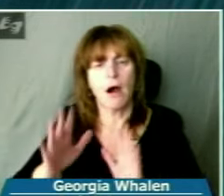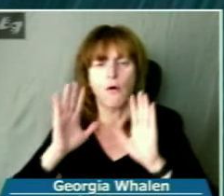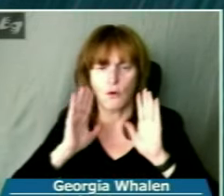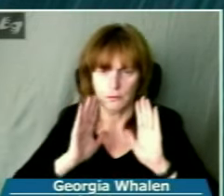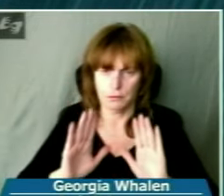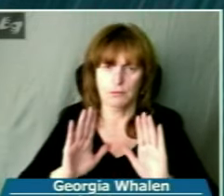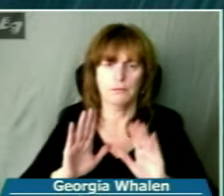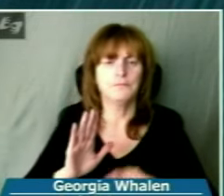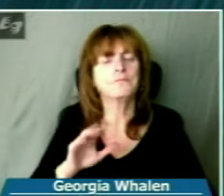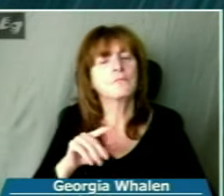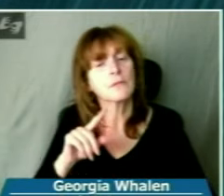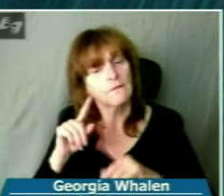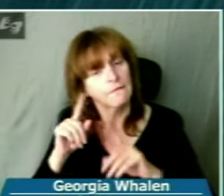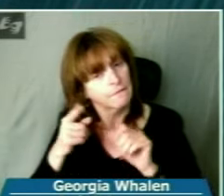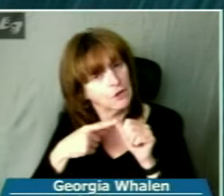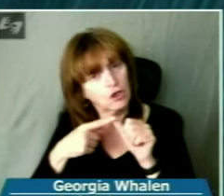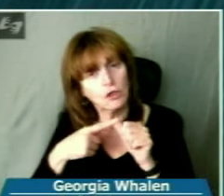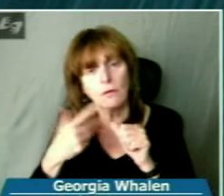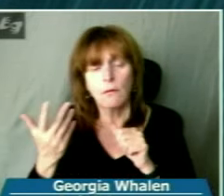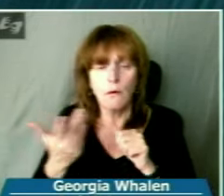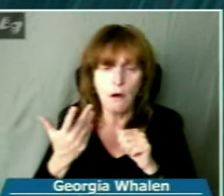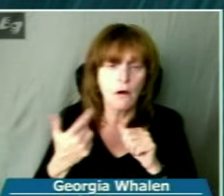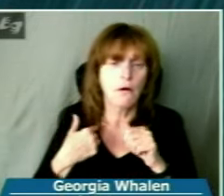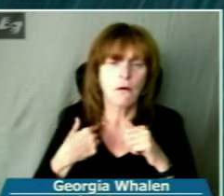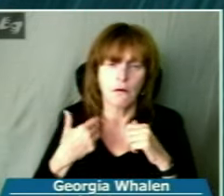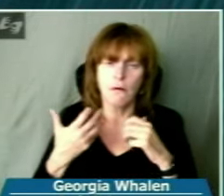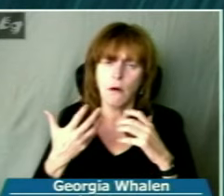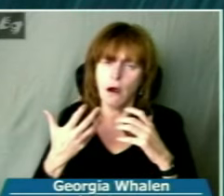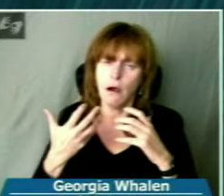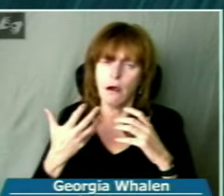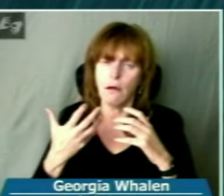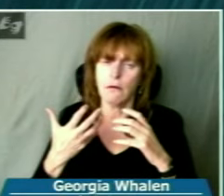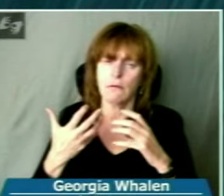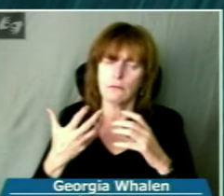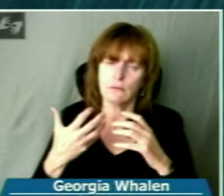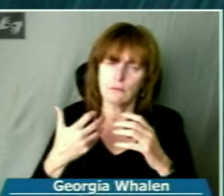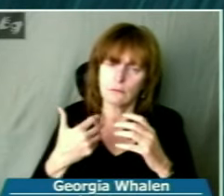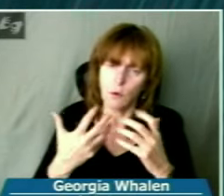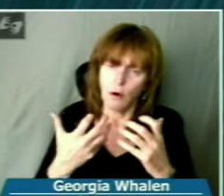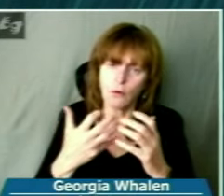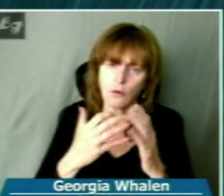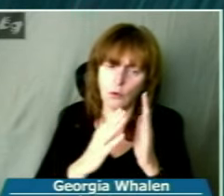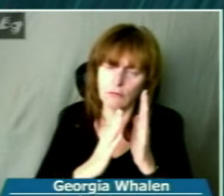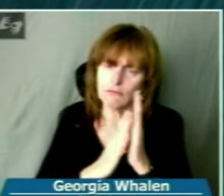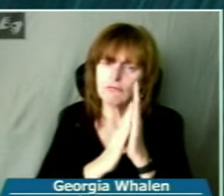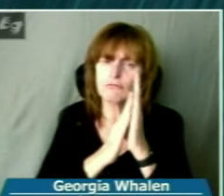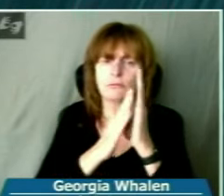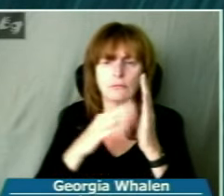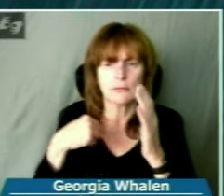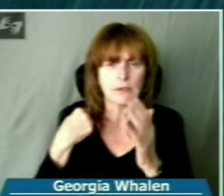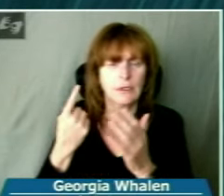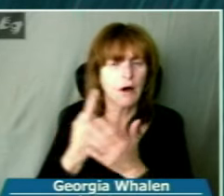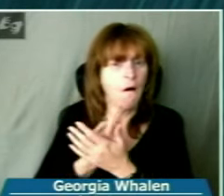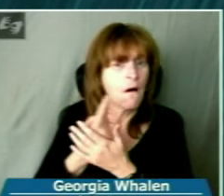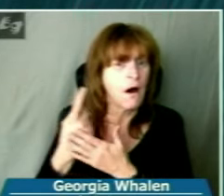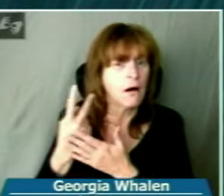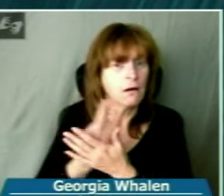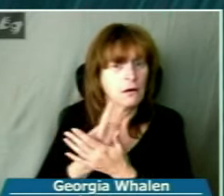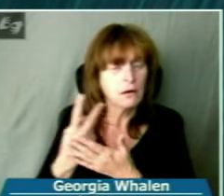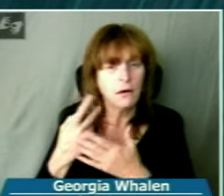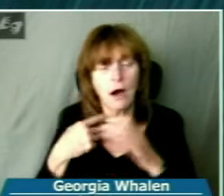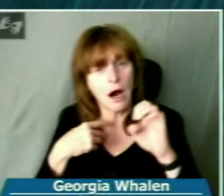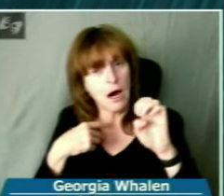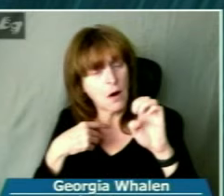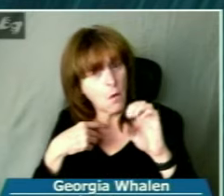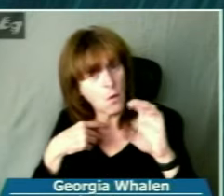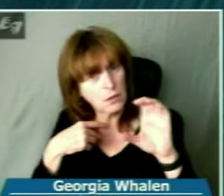of the specifics we're looking at, I do want to commend, you know, the last few weeks we've had some of my colleagues from the Emergency Operations Center